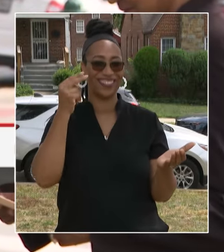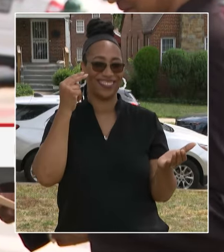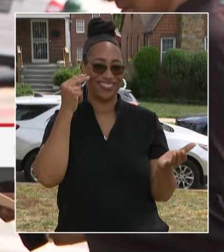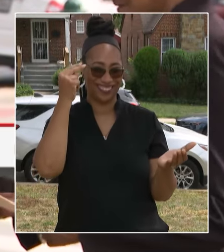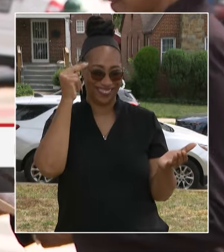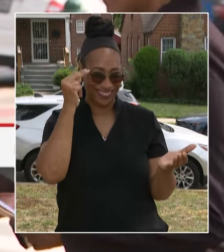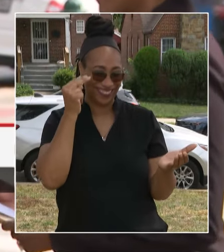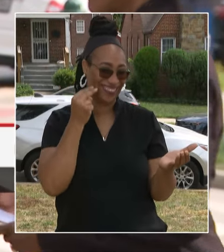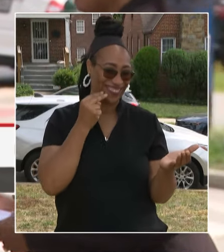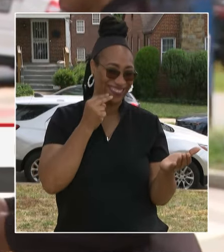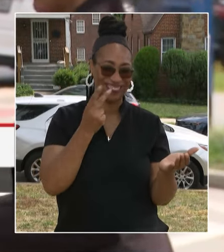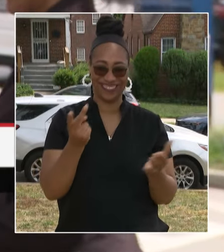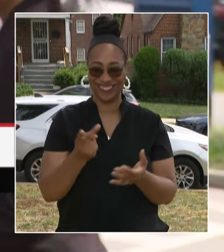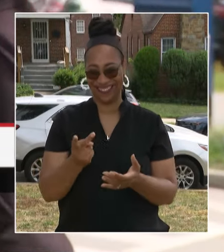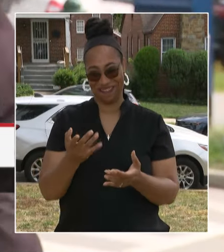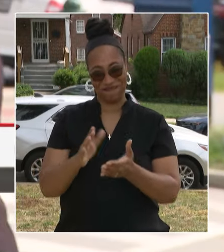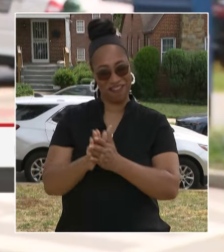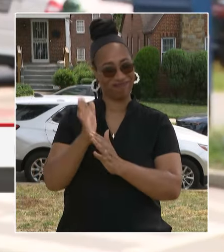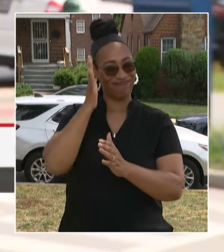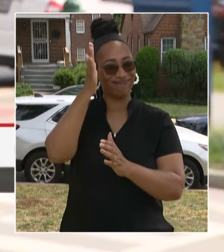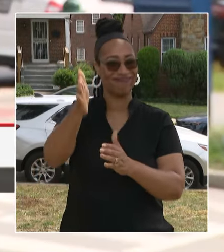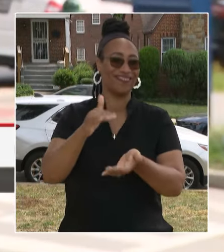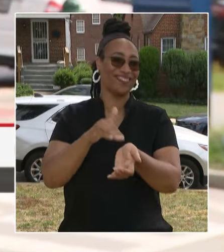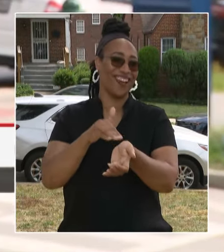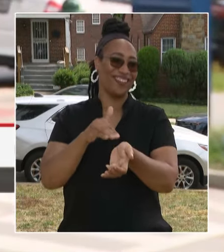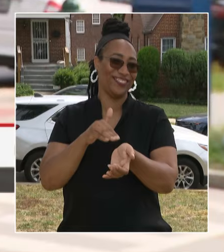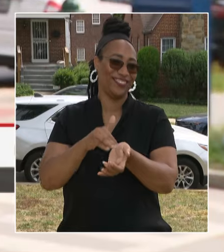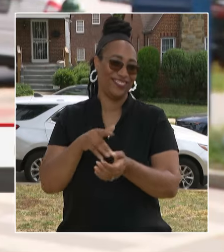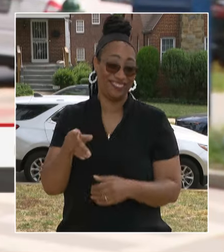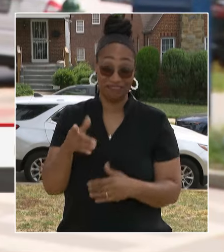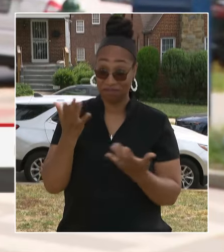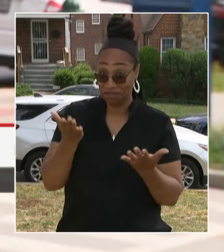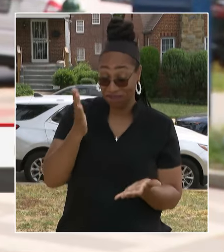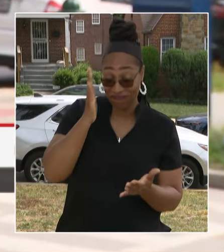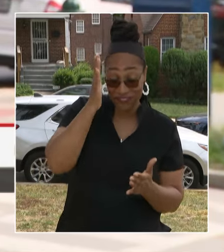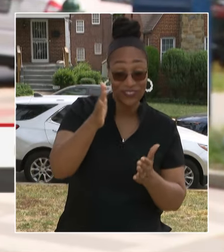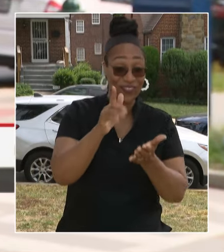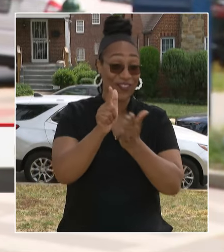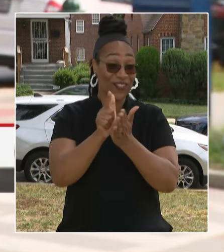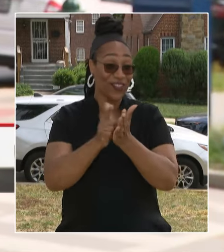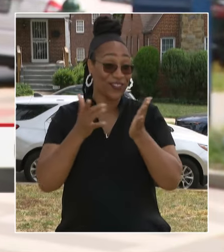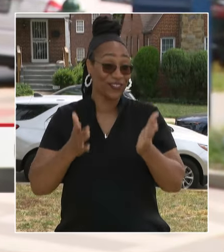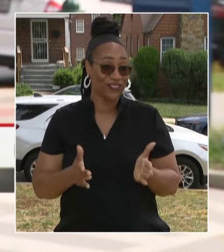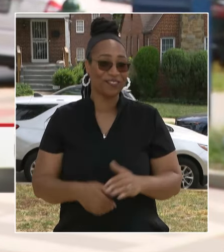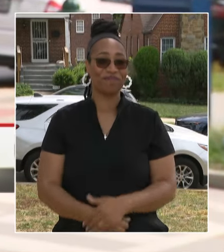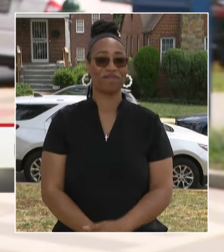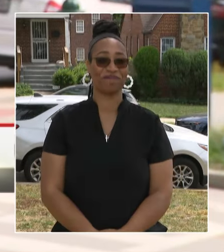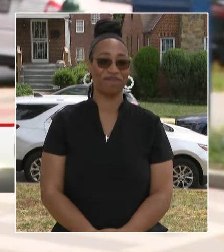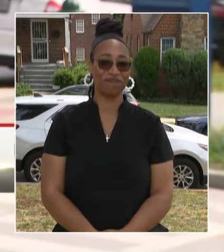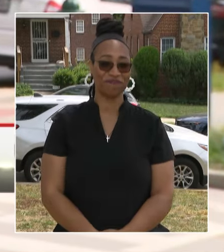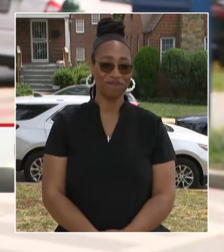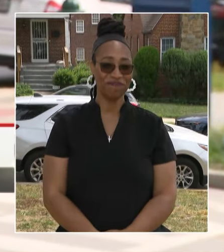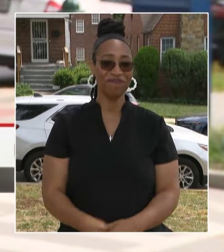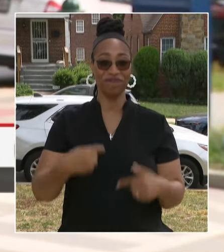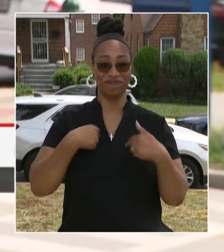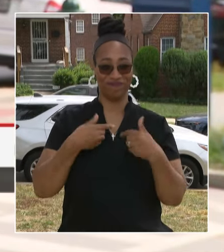doctors, future lawyers. My name is Dr. Emanuel Yeoman.